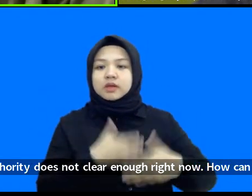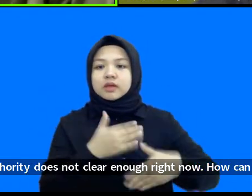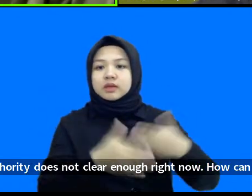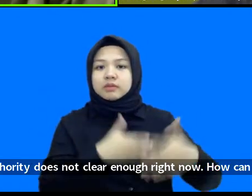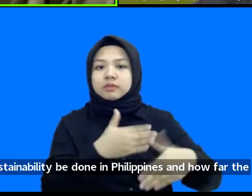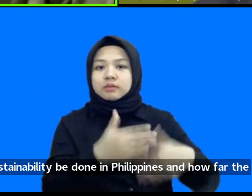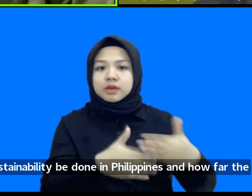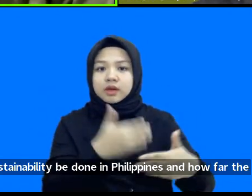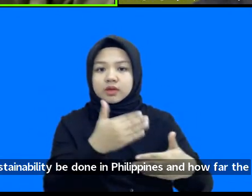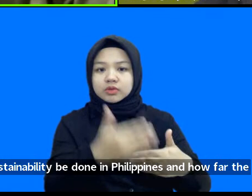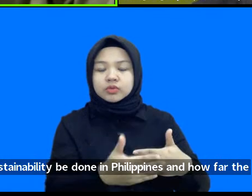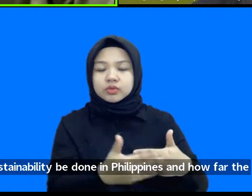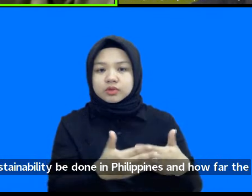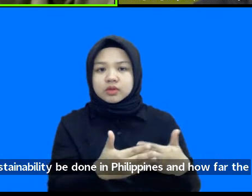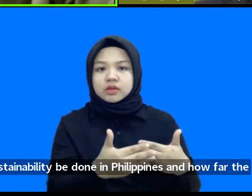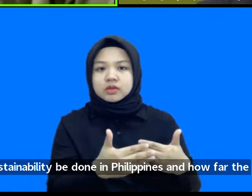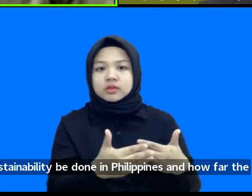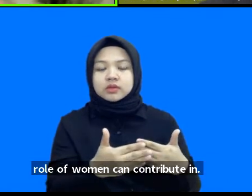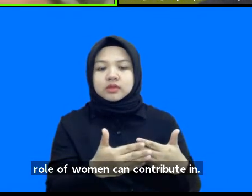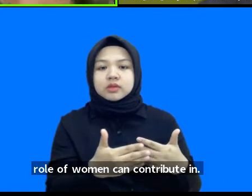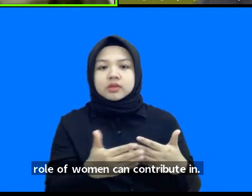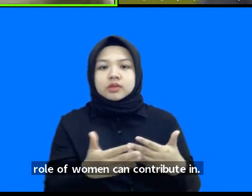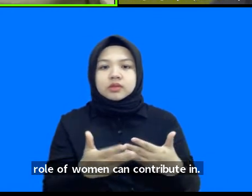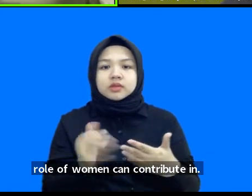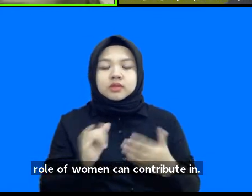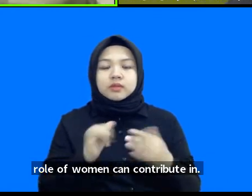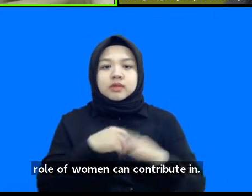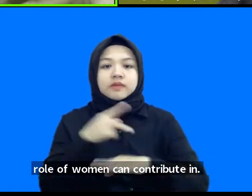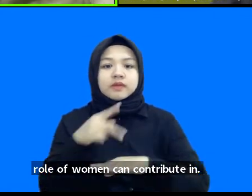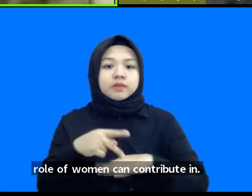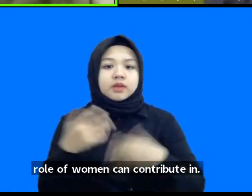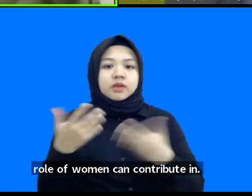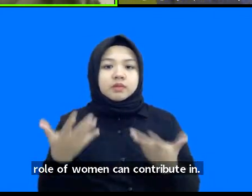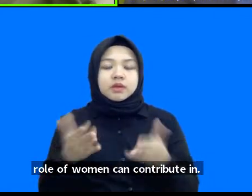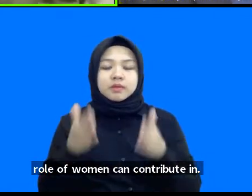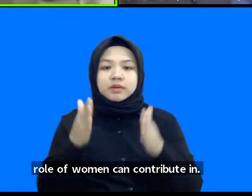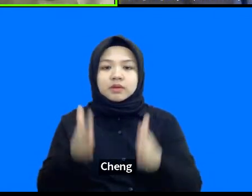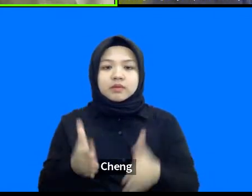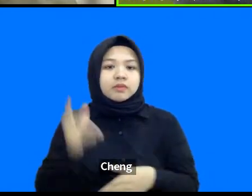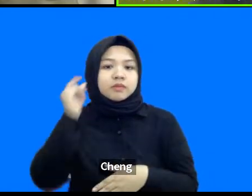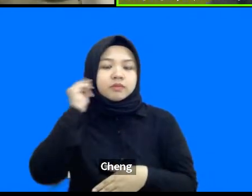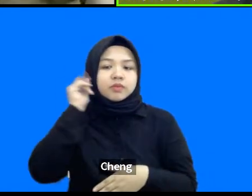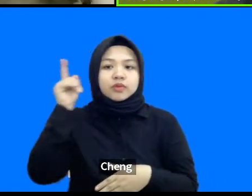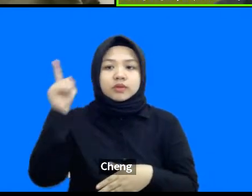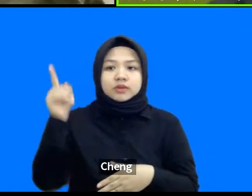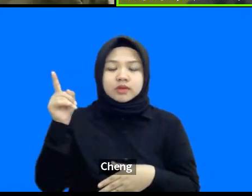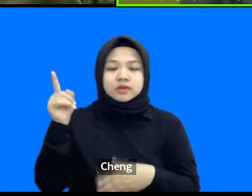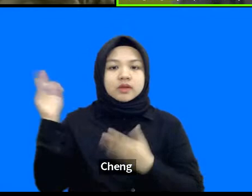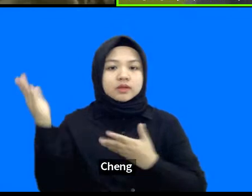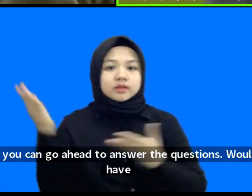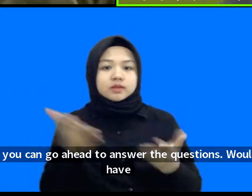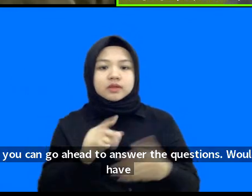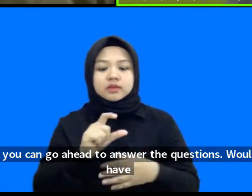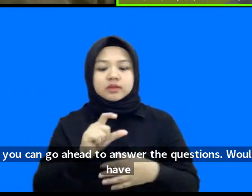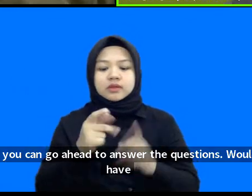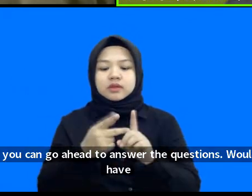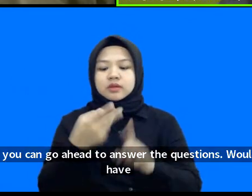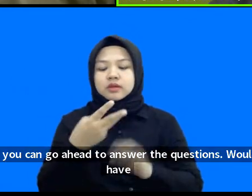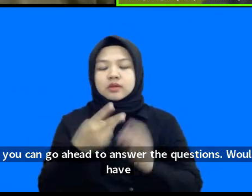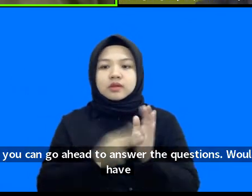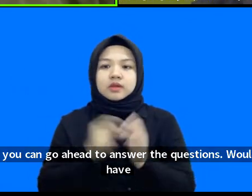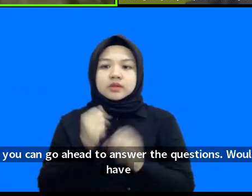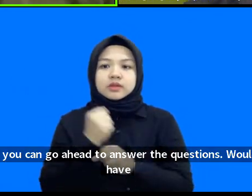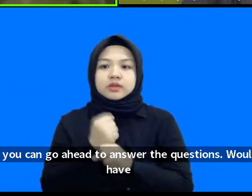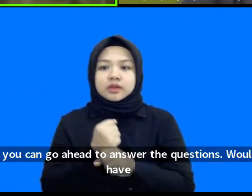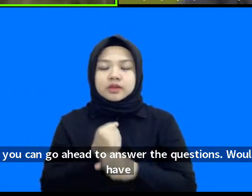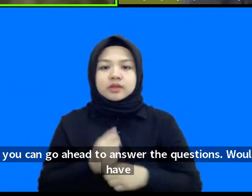can contribute it? Cheng, maybe you can go ahead to answer the questions. Yeah. What Okay. heavy but interesting